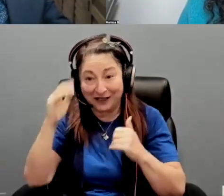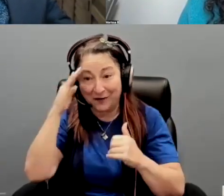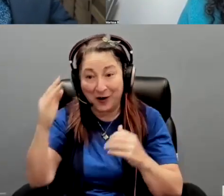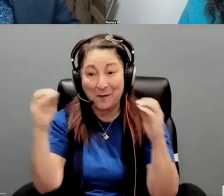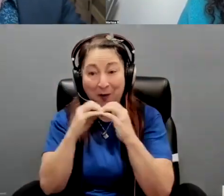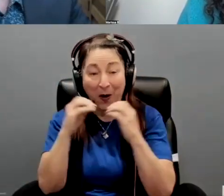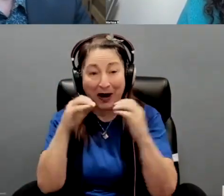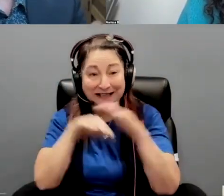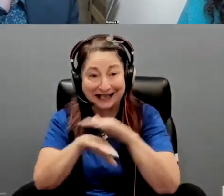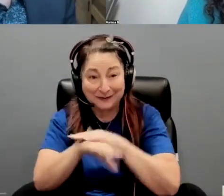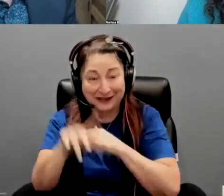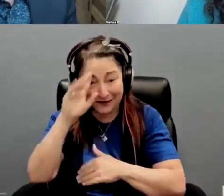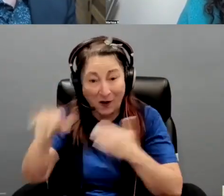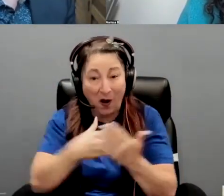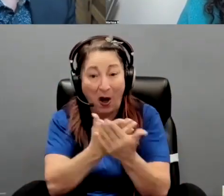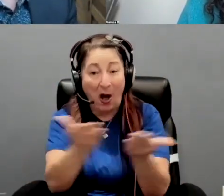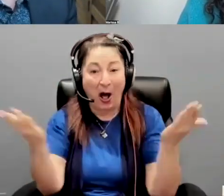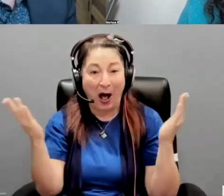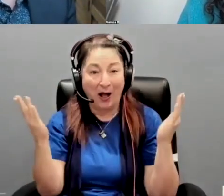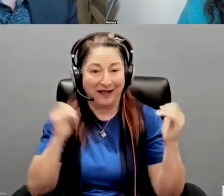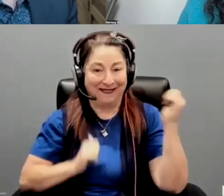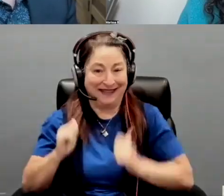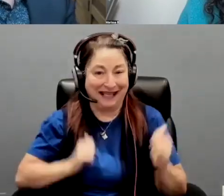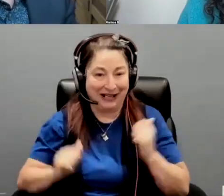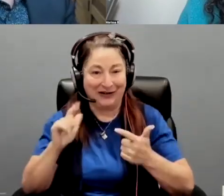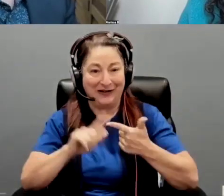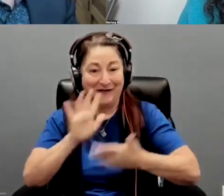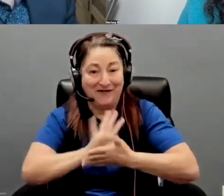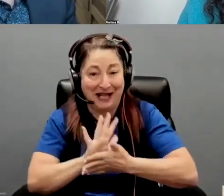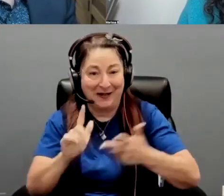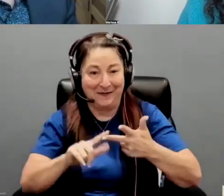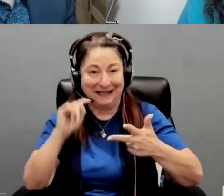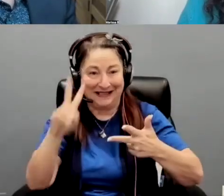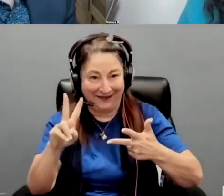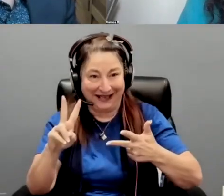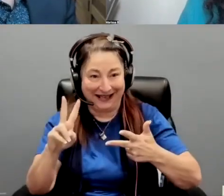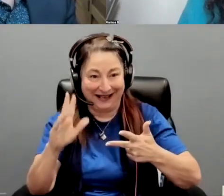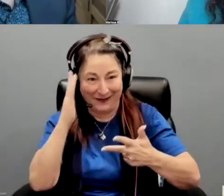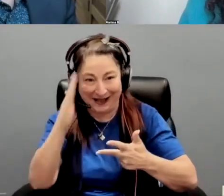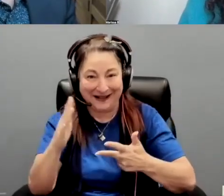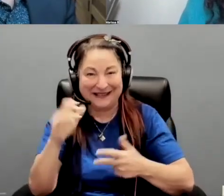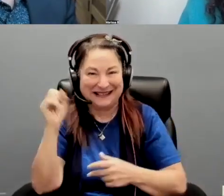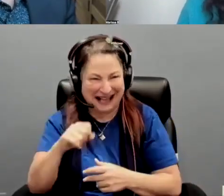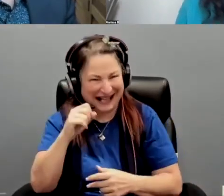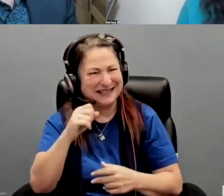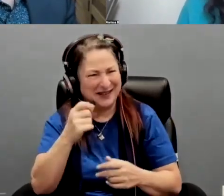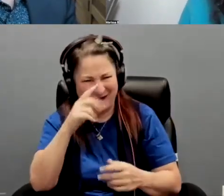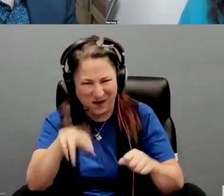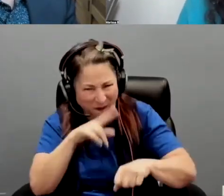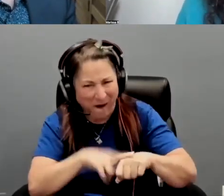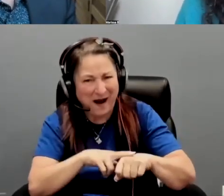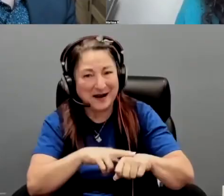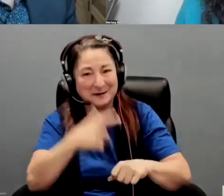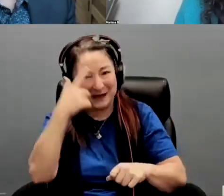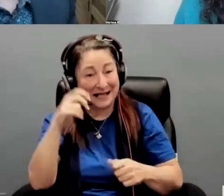accessibility for all um, theater and film and TV. A Uh, 100%. Because I mean, the sets that